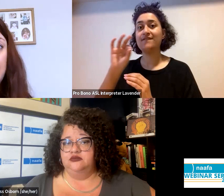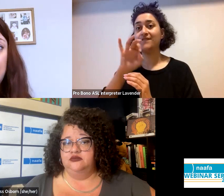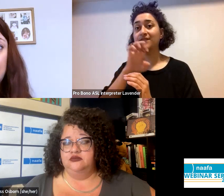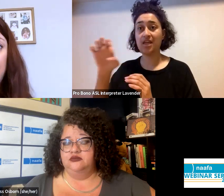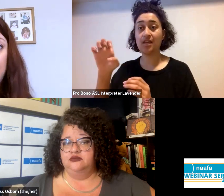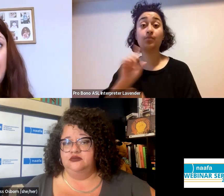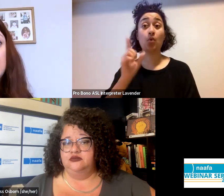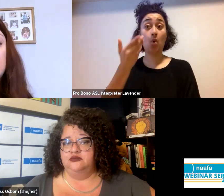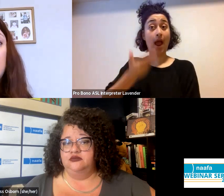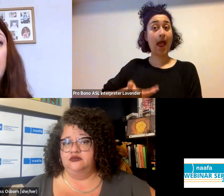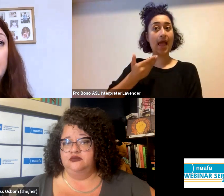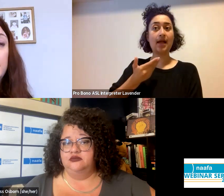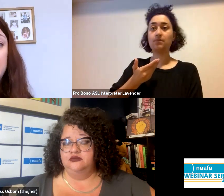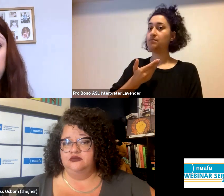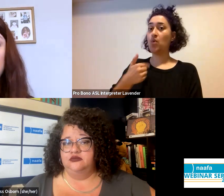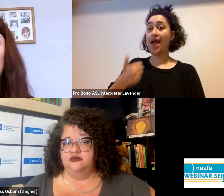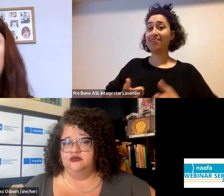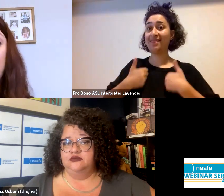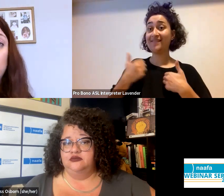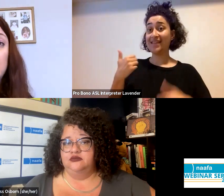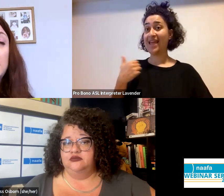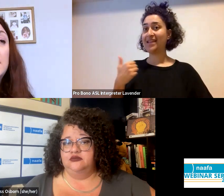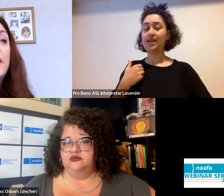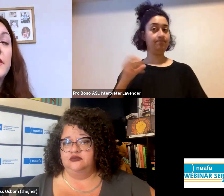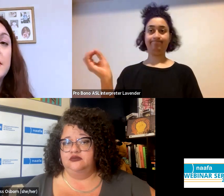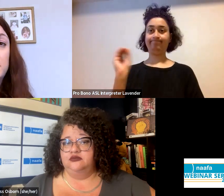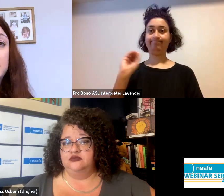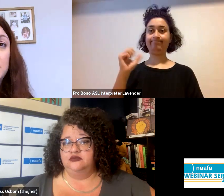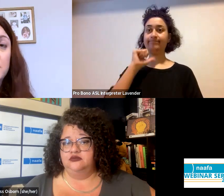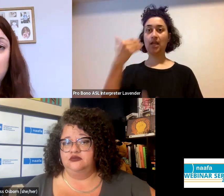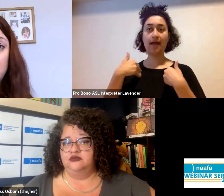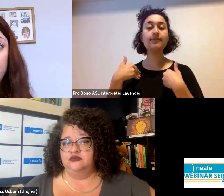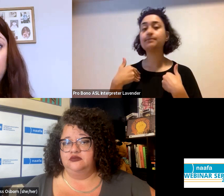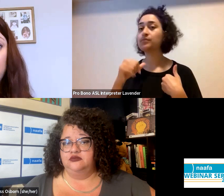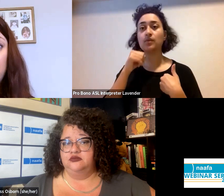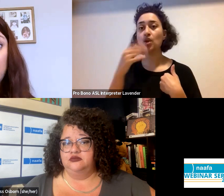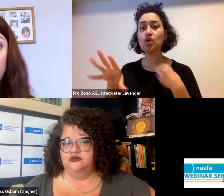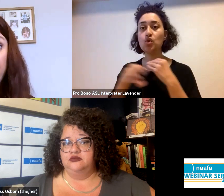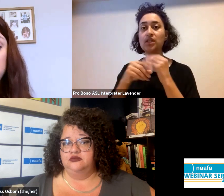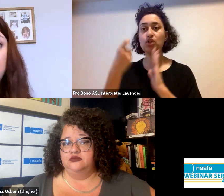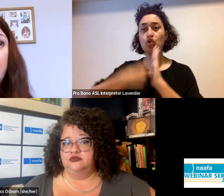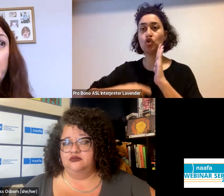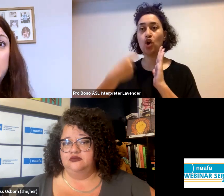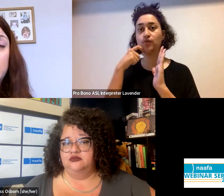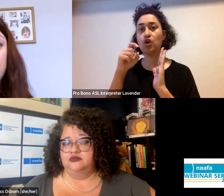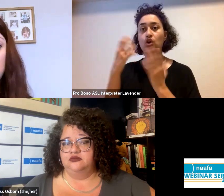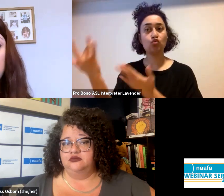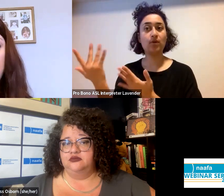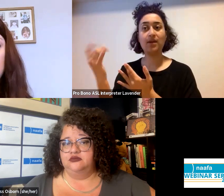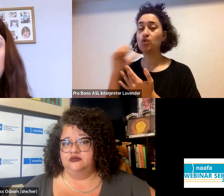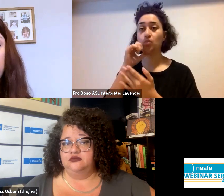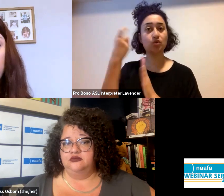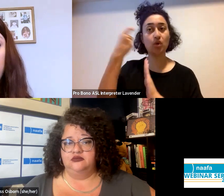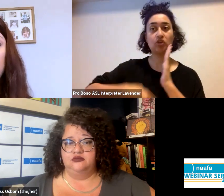isn't anything like that, especially where I work. There is no additional charge for cremation. We do not